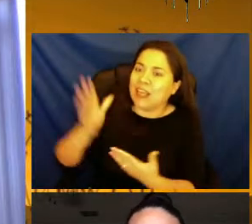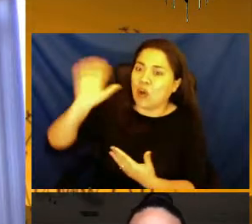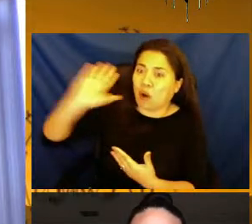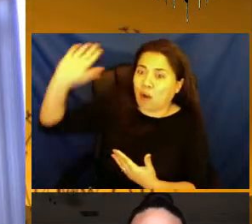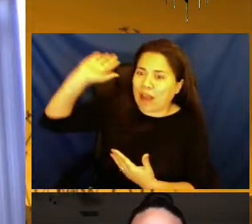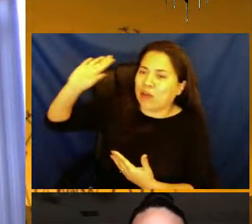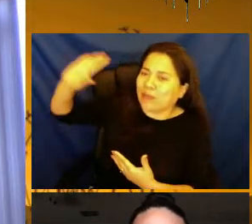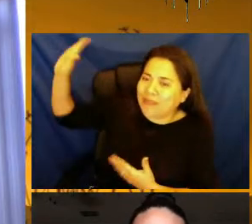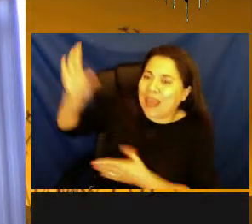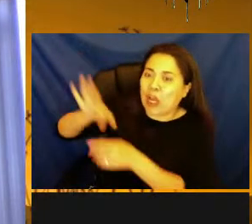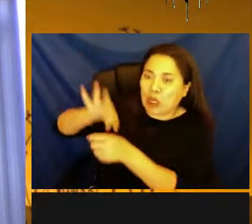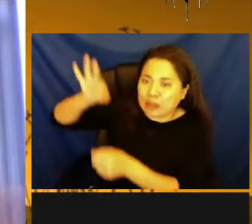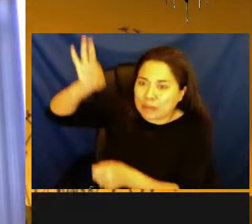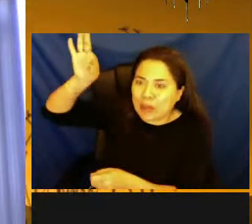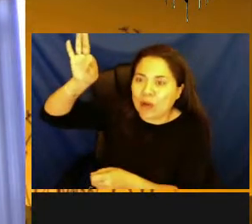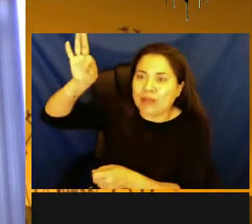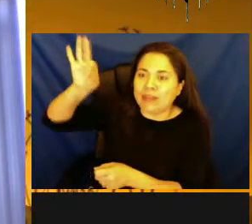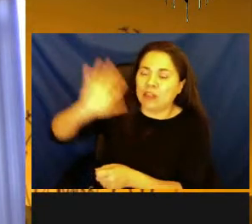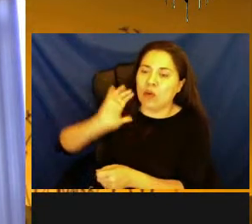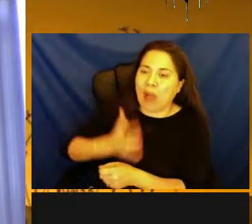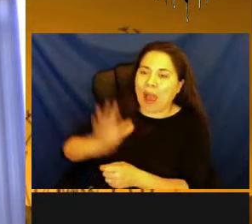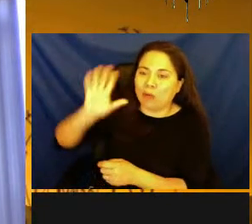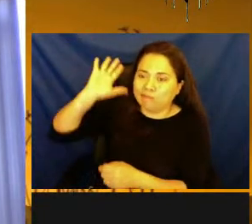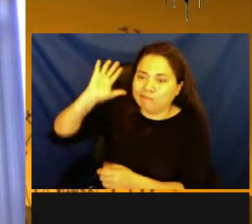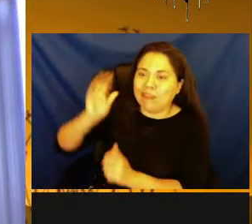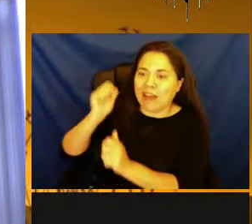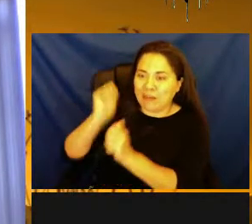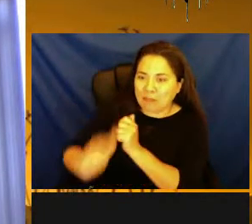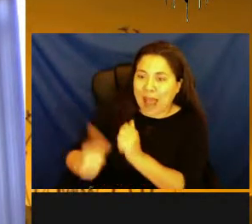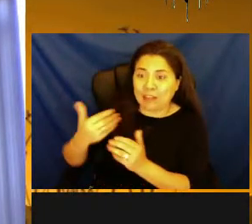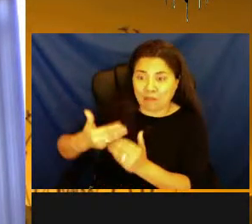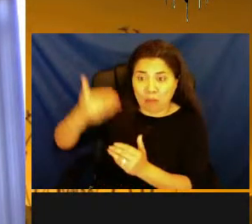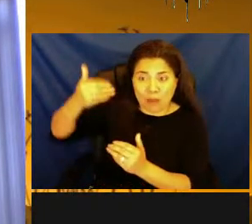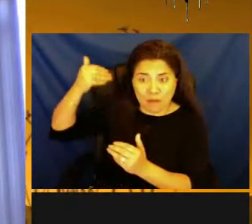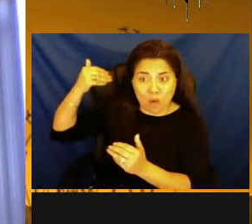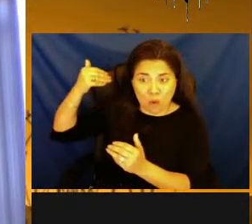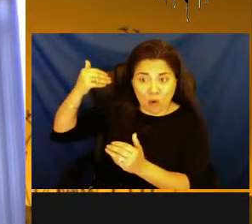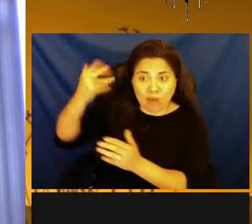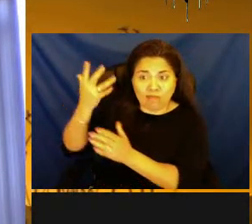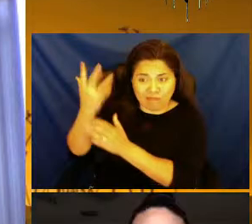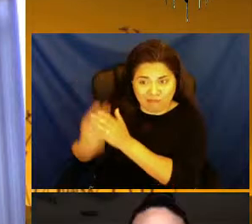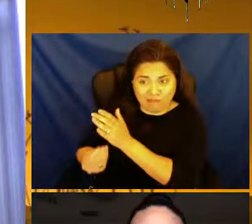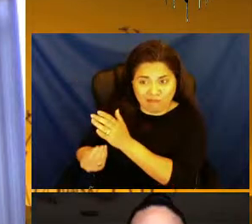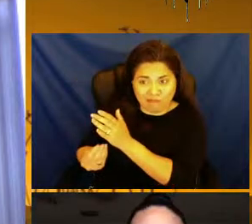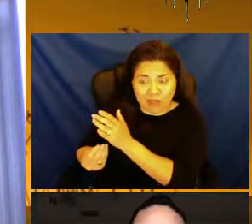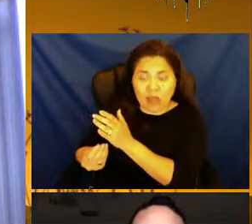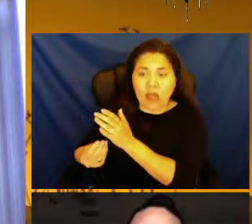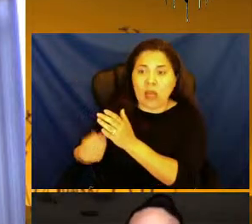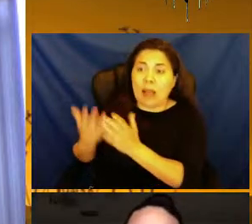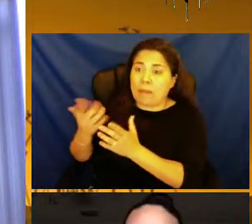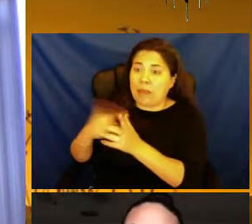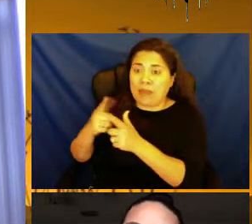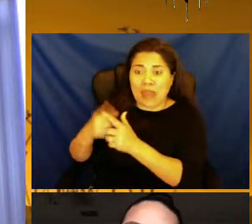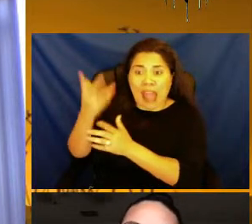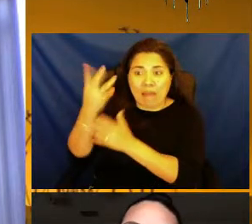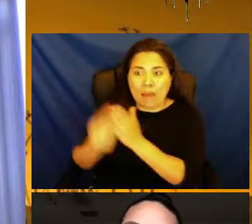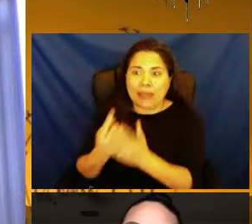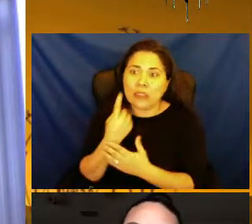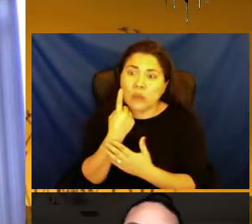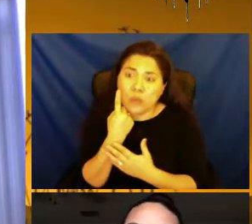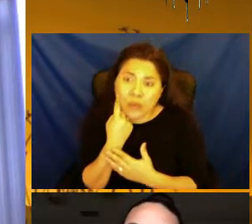spirits, to those ancestors that have passed from long ago, those ancestors, unfortunately, that may have passed